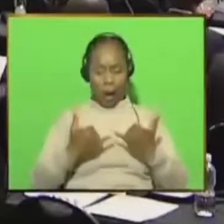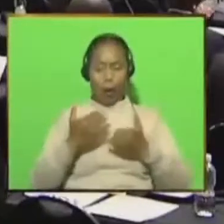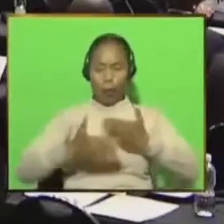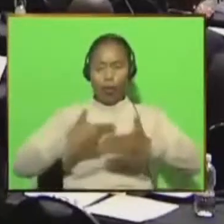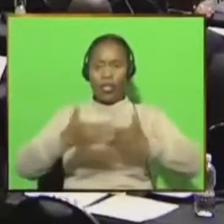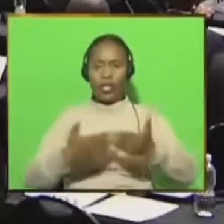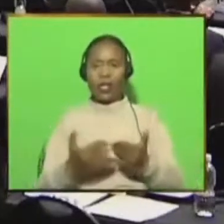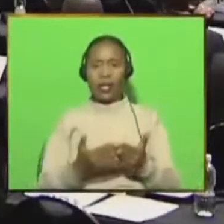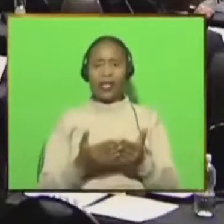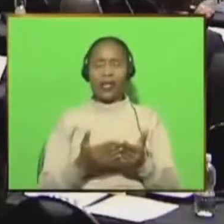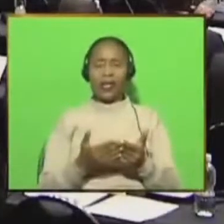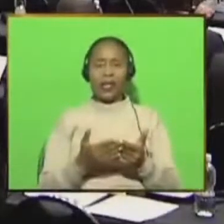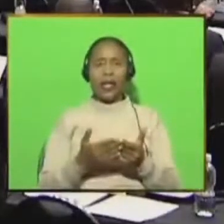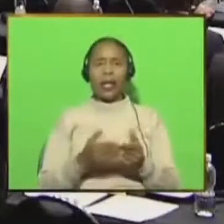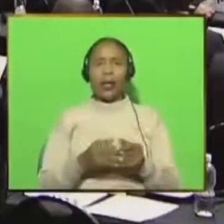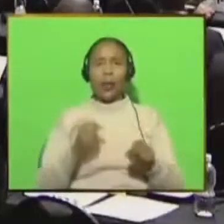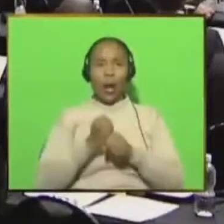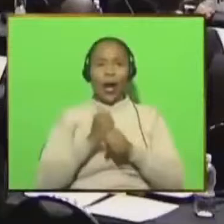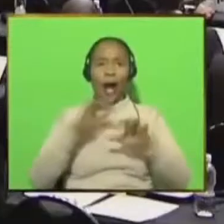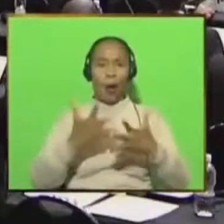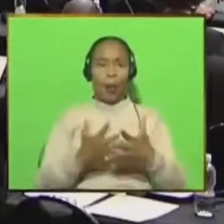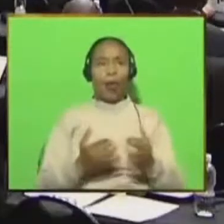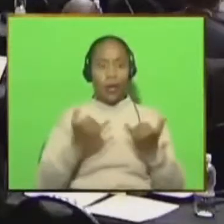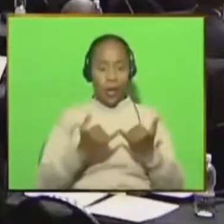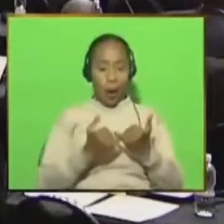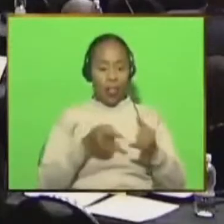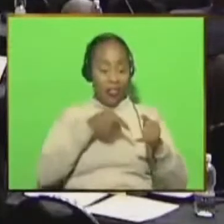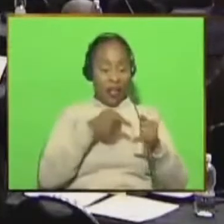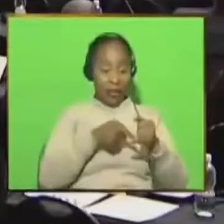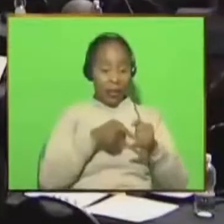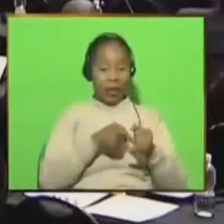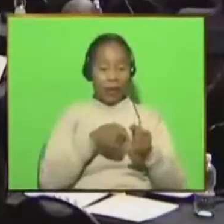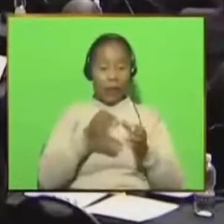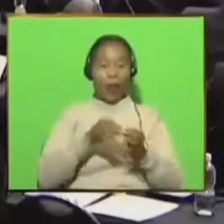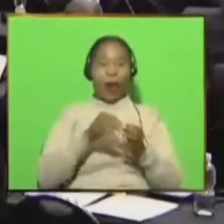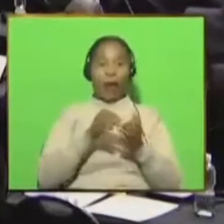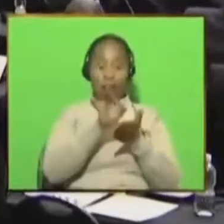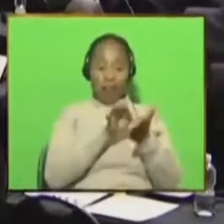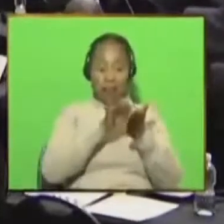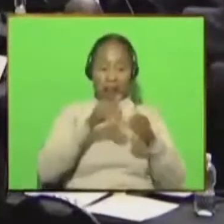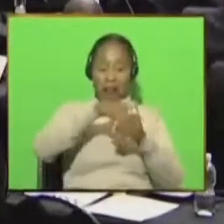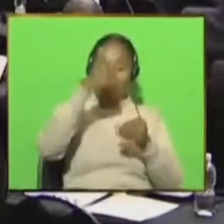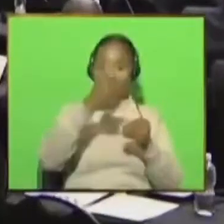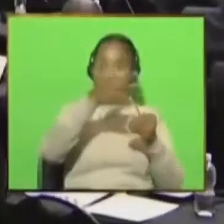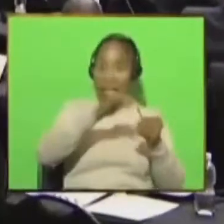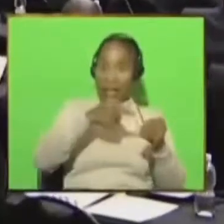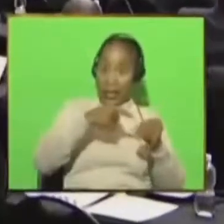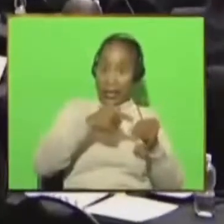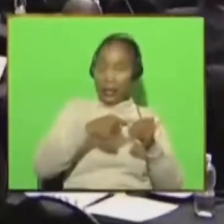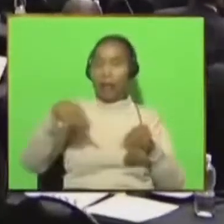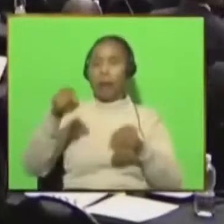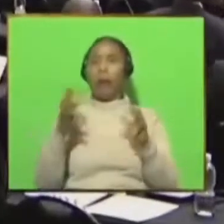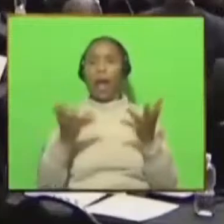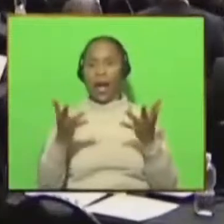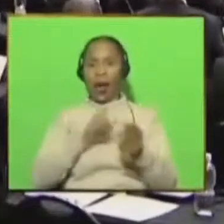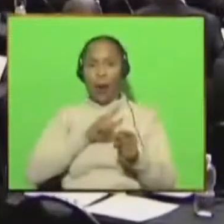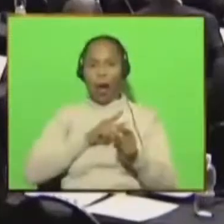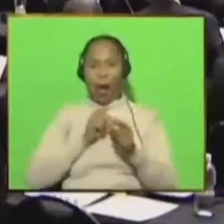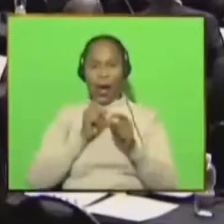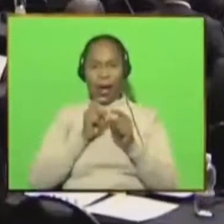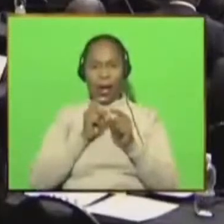are you going with these ballots? I'm sorry? Because it would seem to me a free and